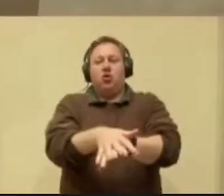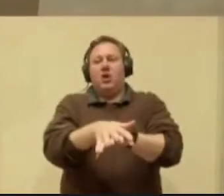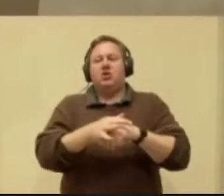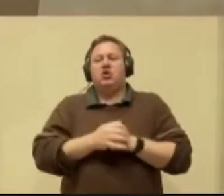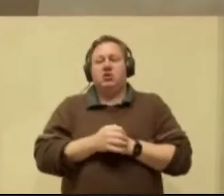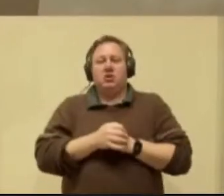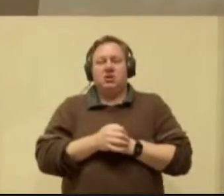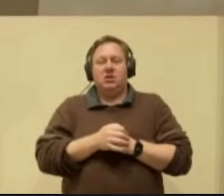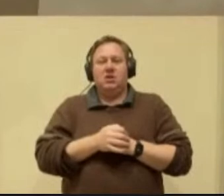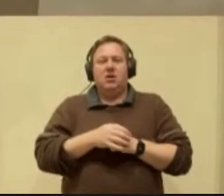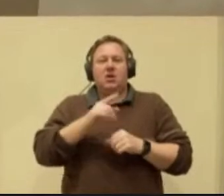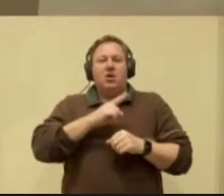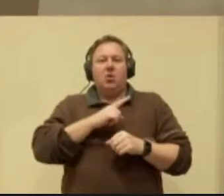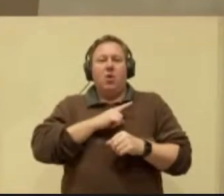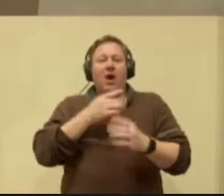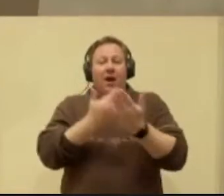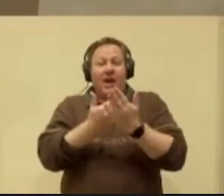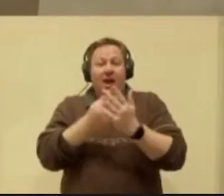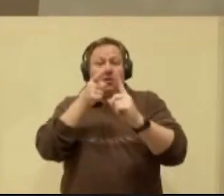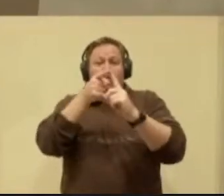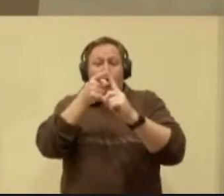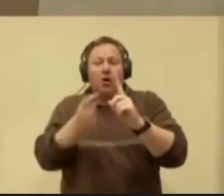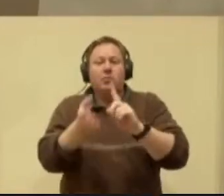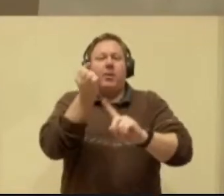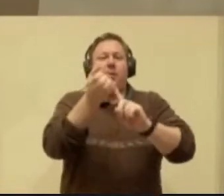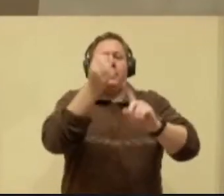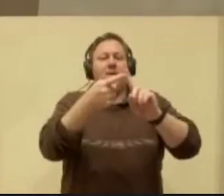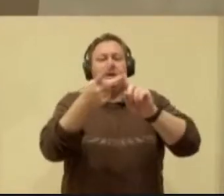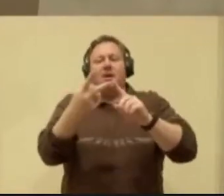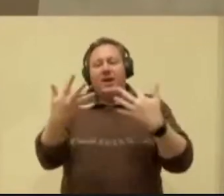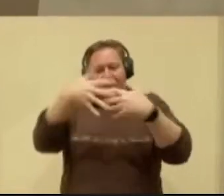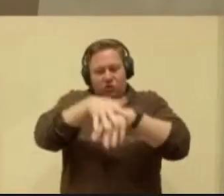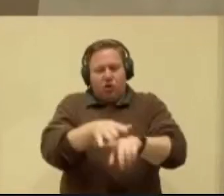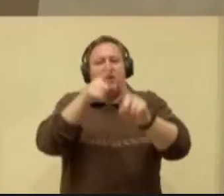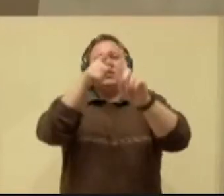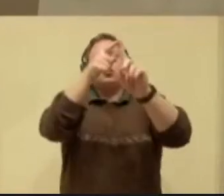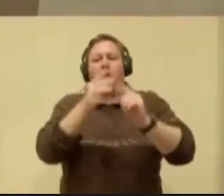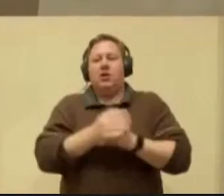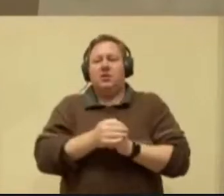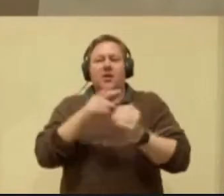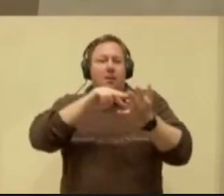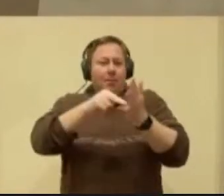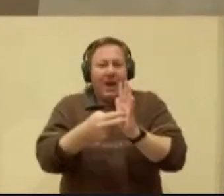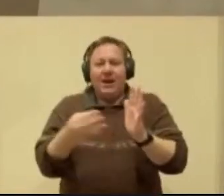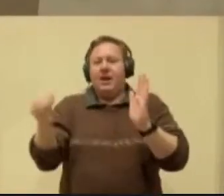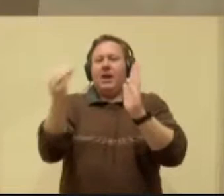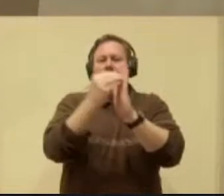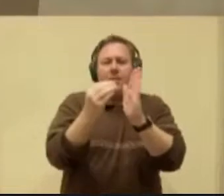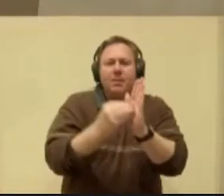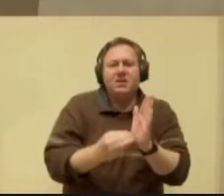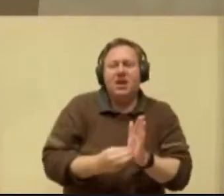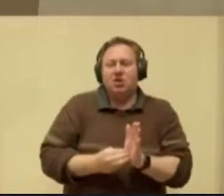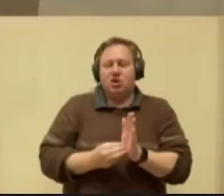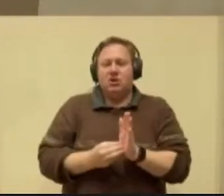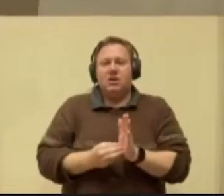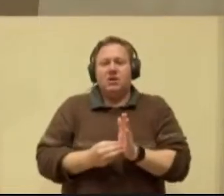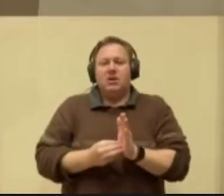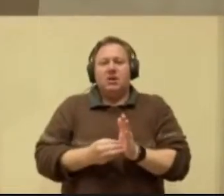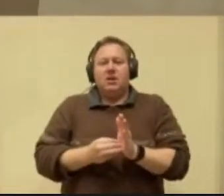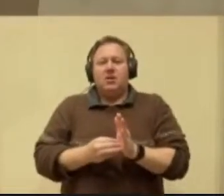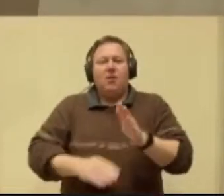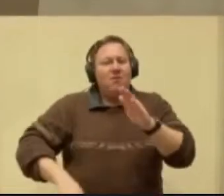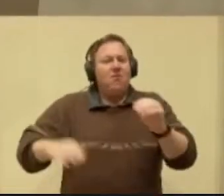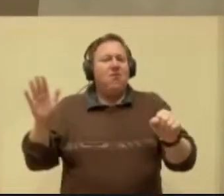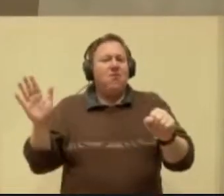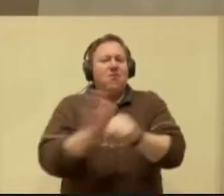in consolidated targeting and integrated targeting planning implementation and maximizing impact on the